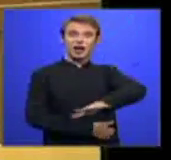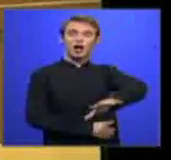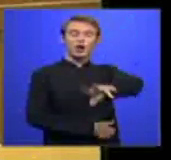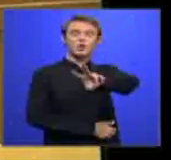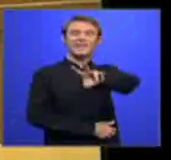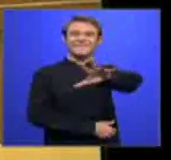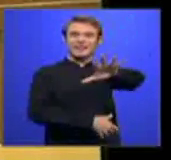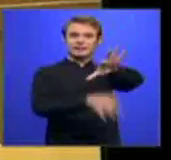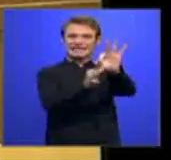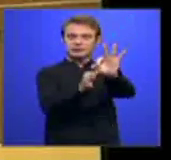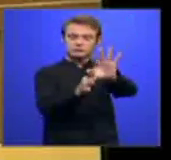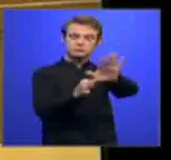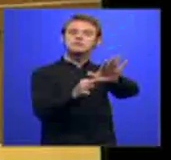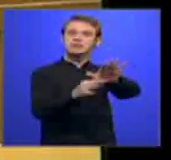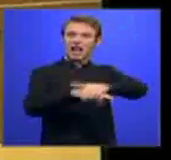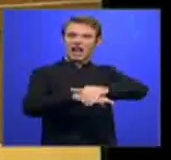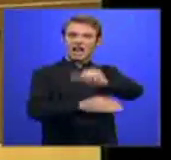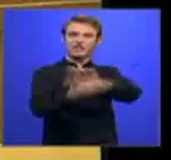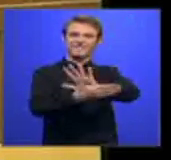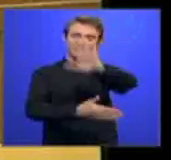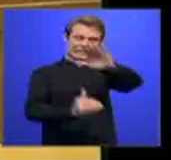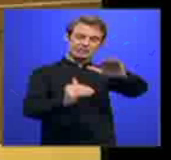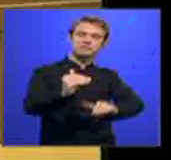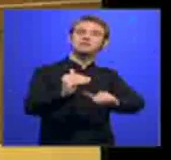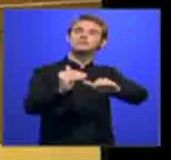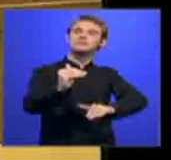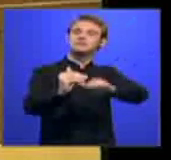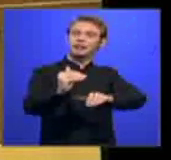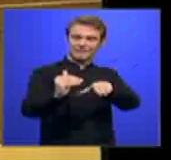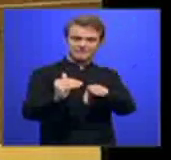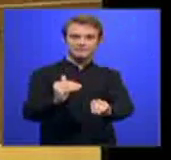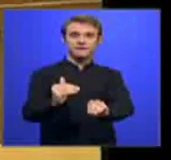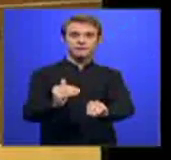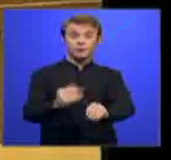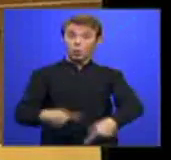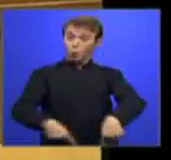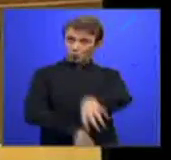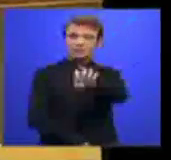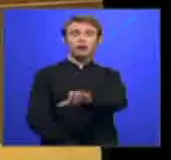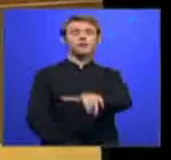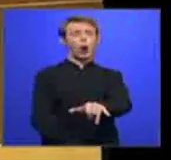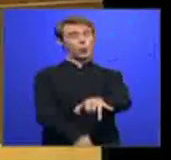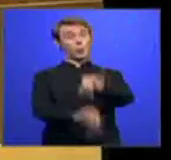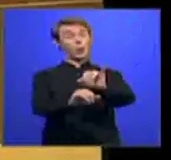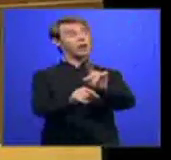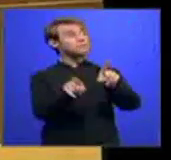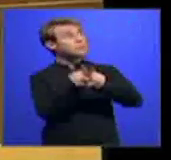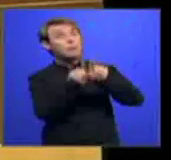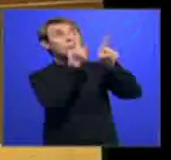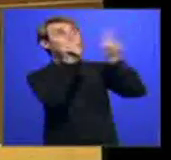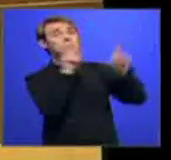Our country, like many others, has a crisis of youth unemployment.